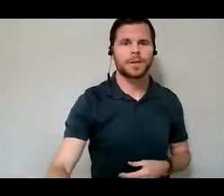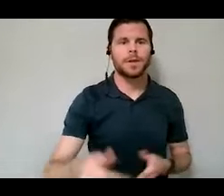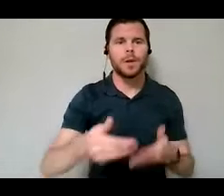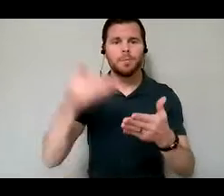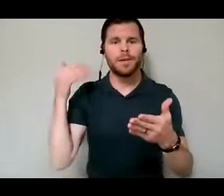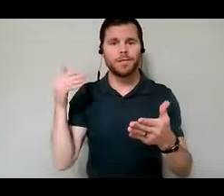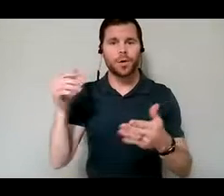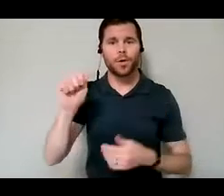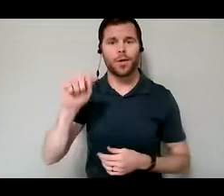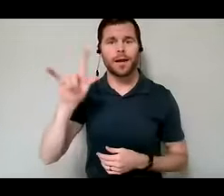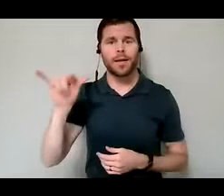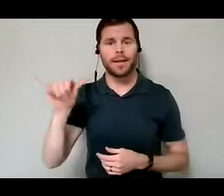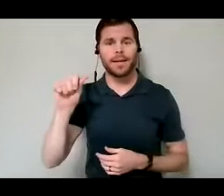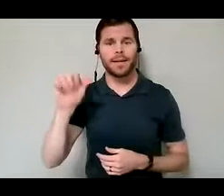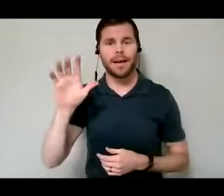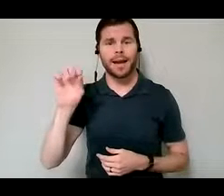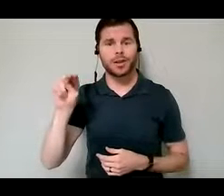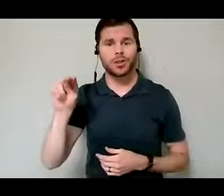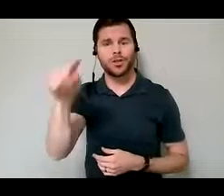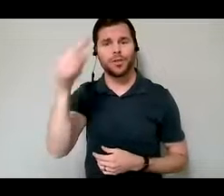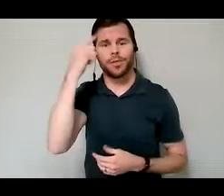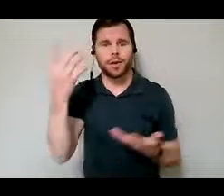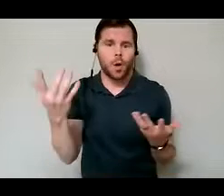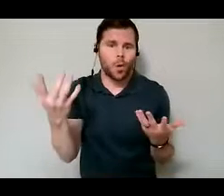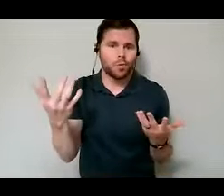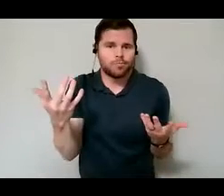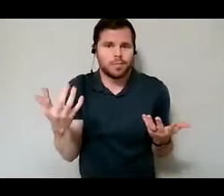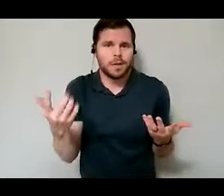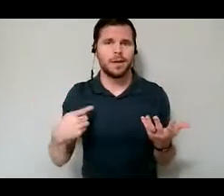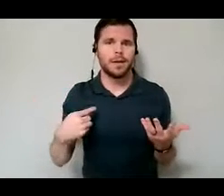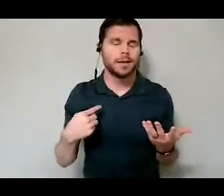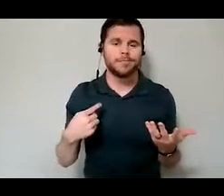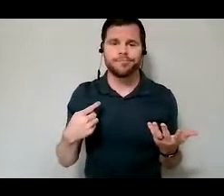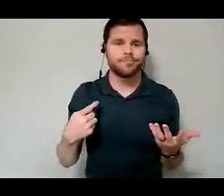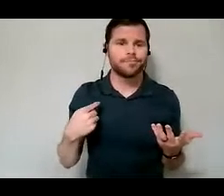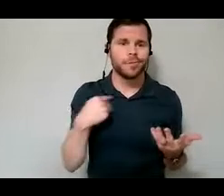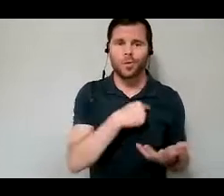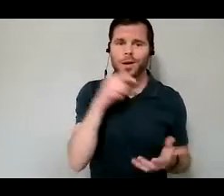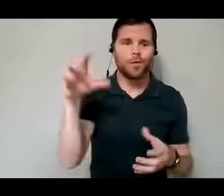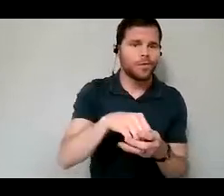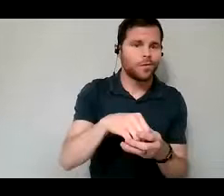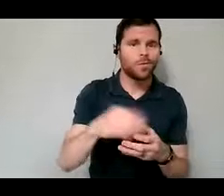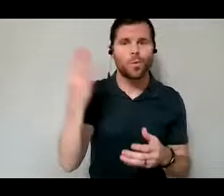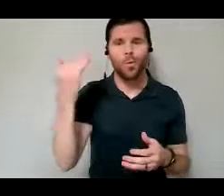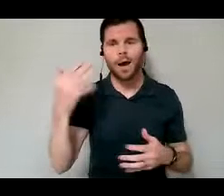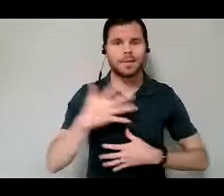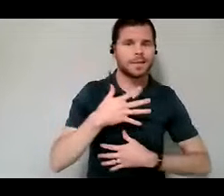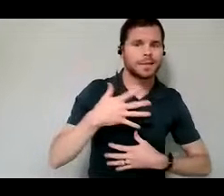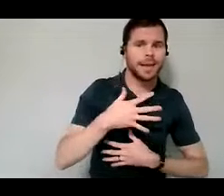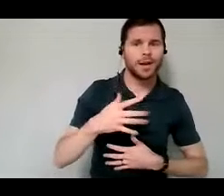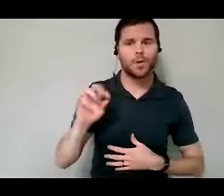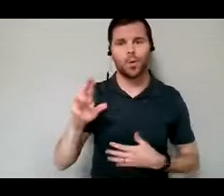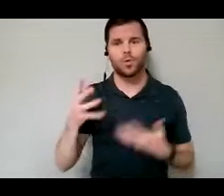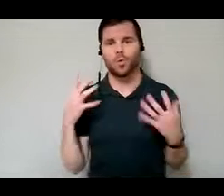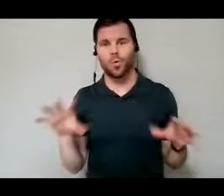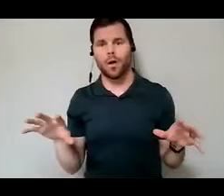do anything because they just can't gather their courage or just don't feel like it. But then once you learn all the